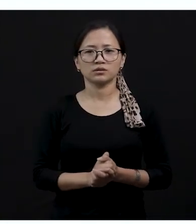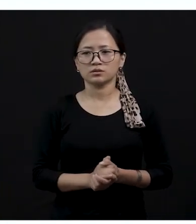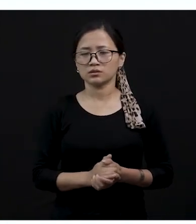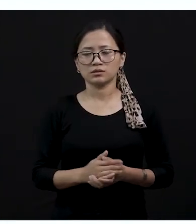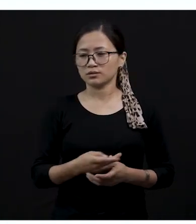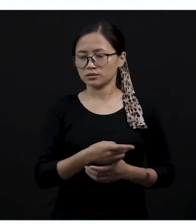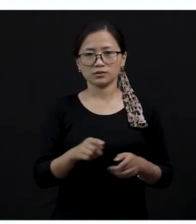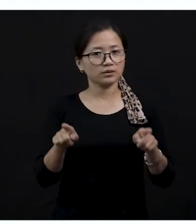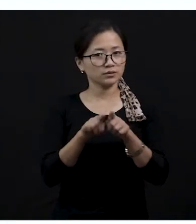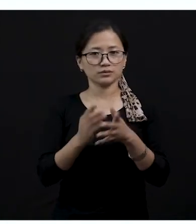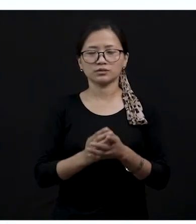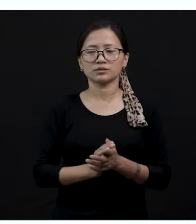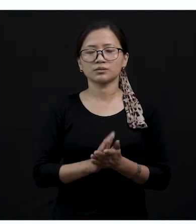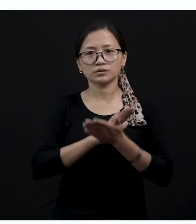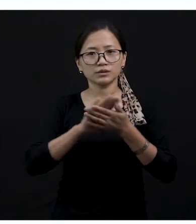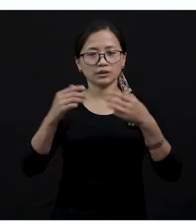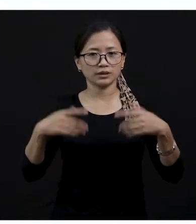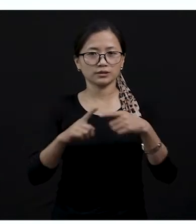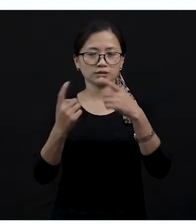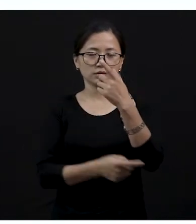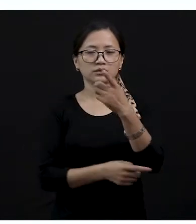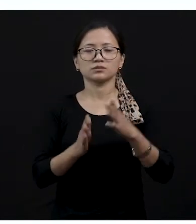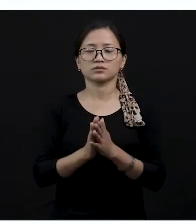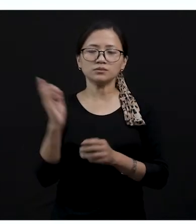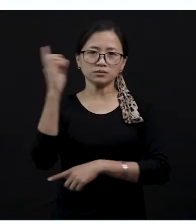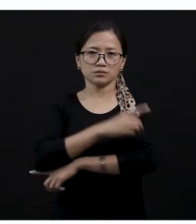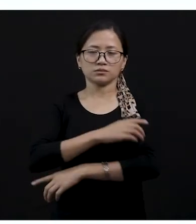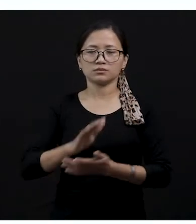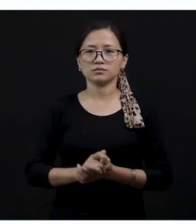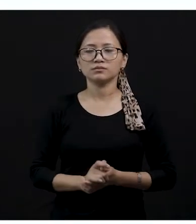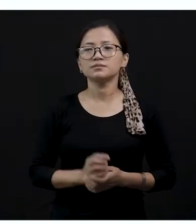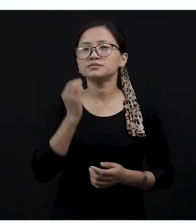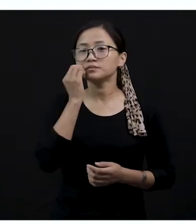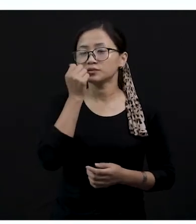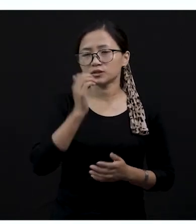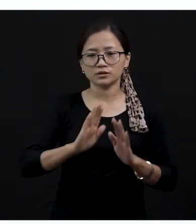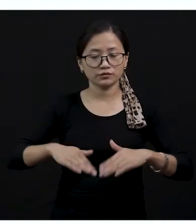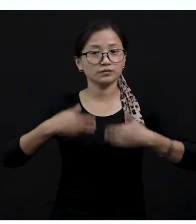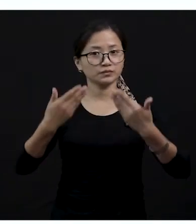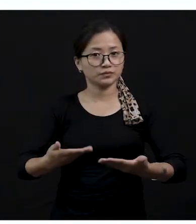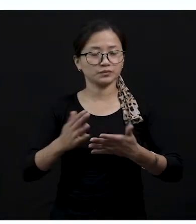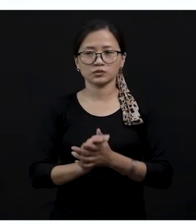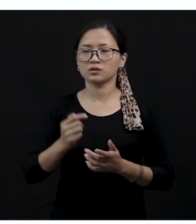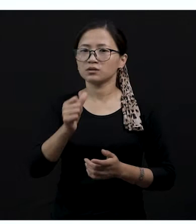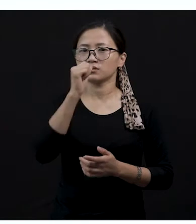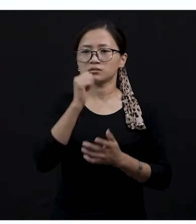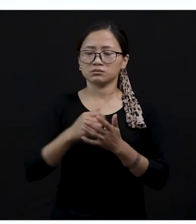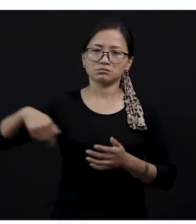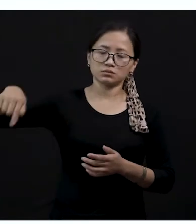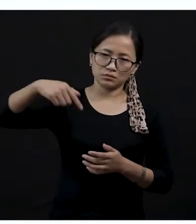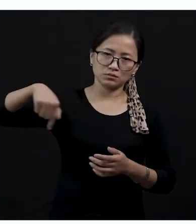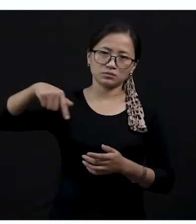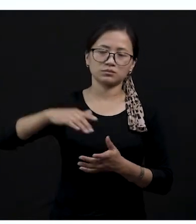as they were about to end the day, then Daddy fell into the pond. See, Daddy finally fell into